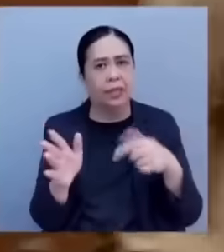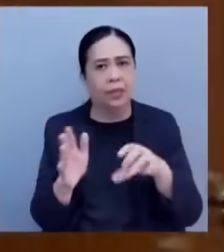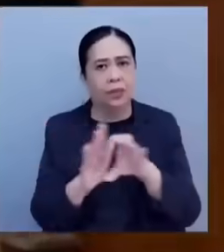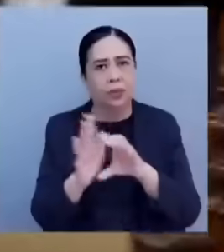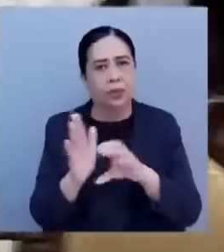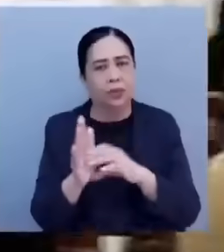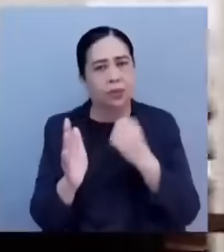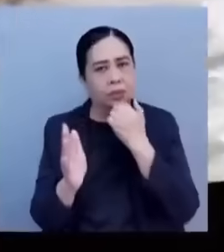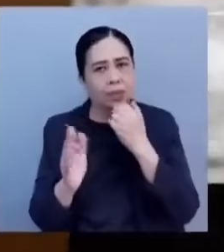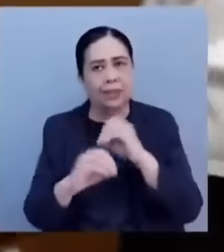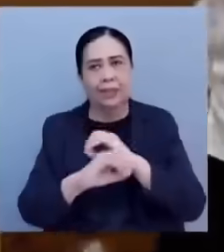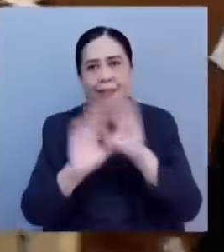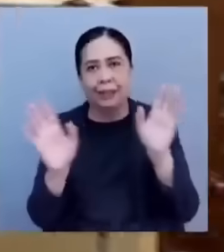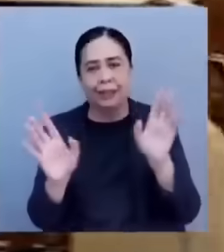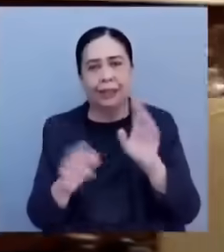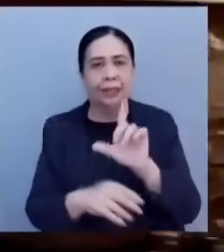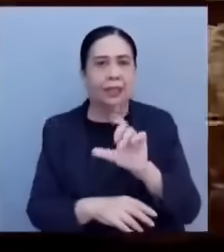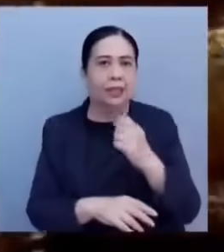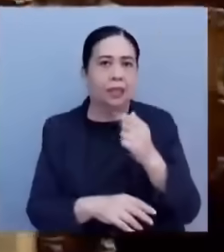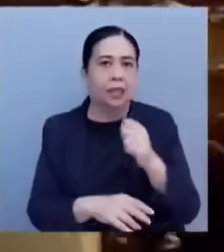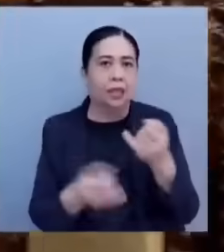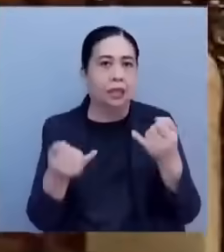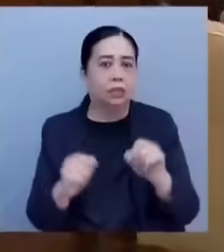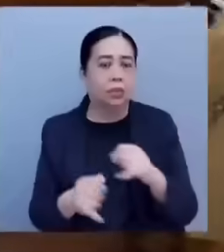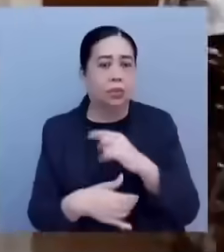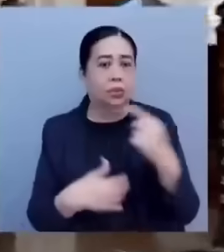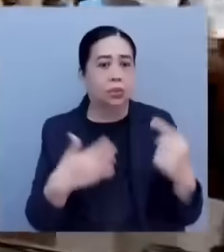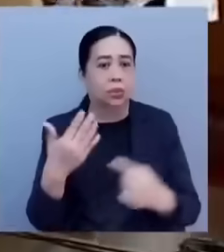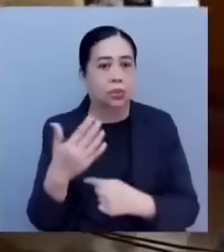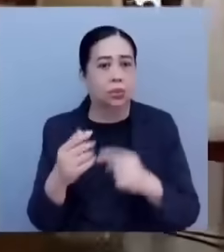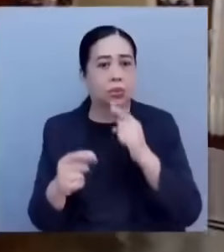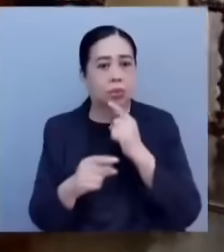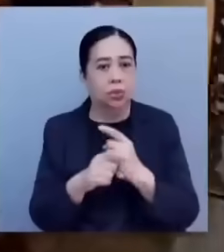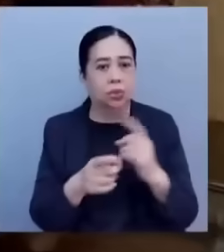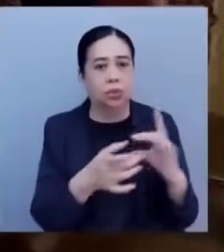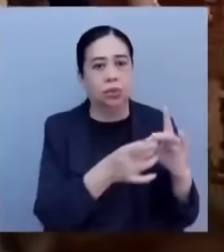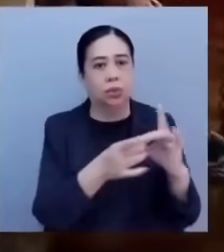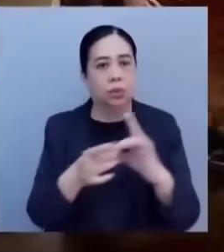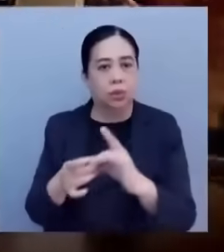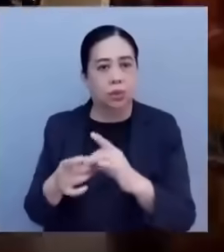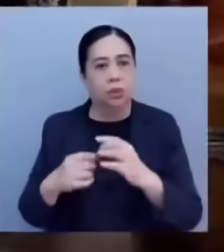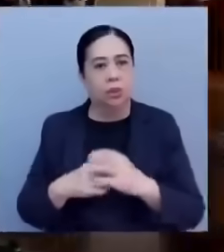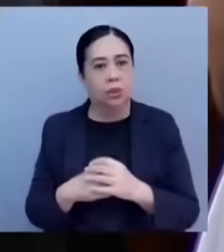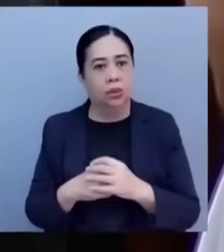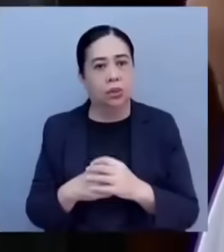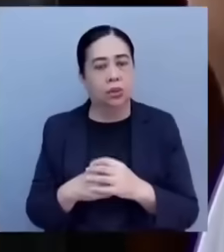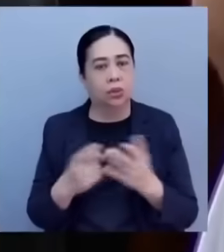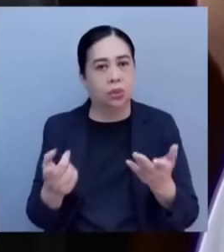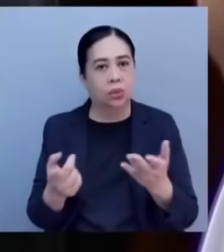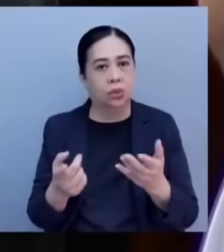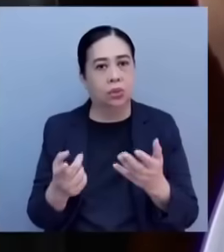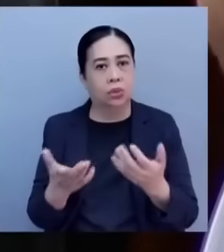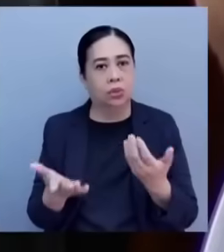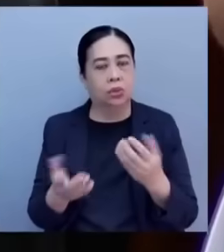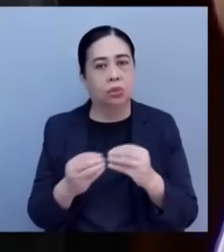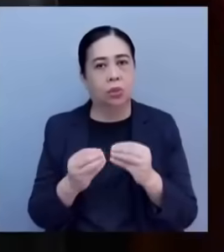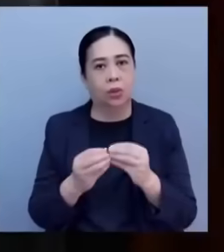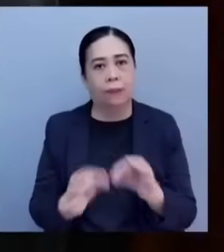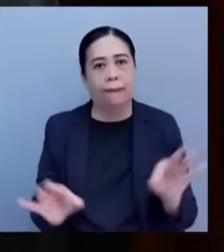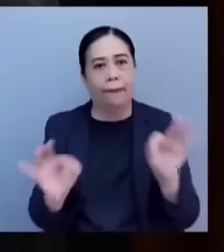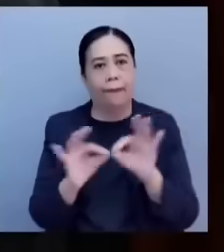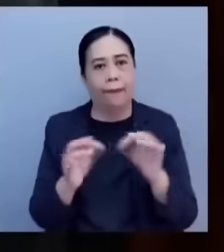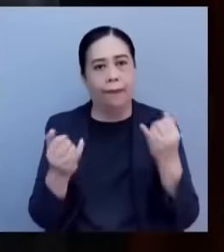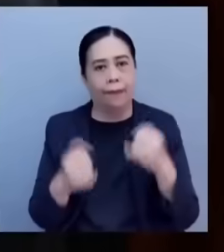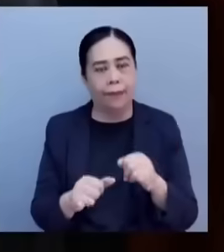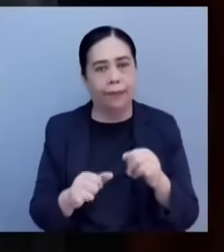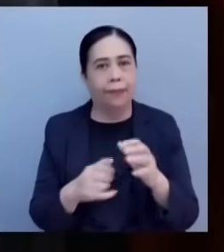very clear legal issues here. And all of them actually relate to the deeper and probably more important issue of